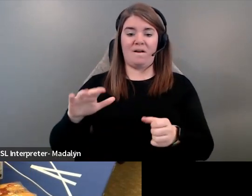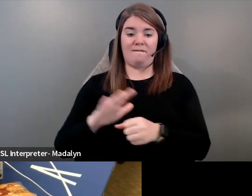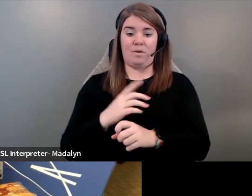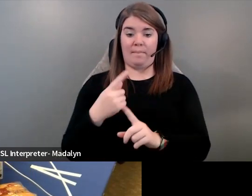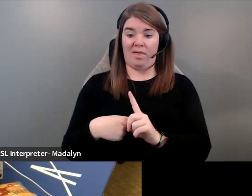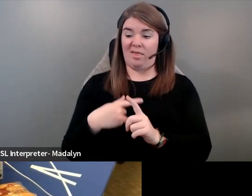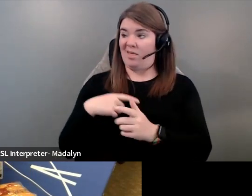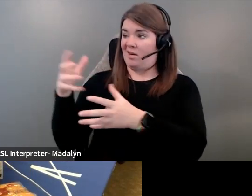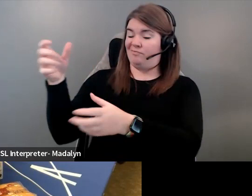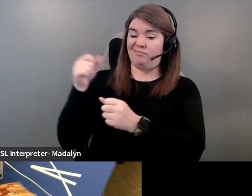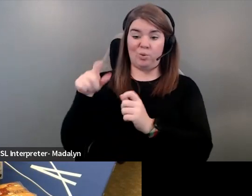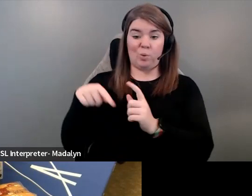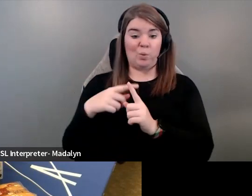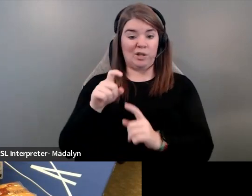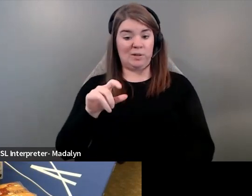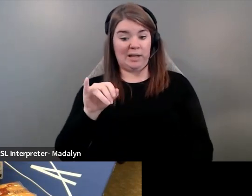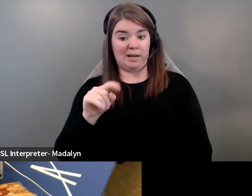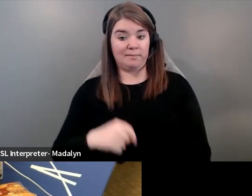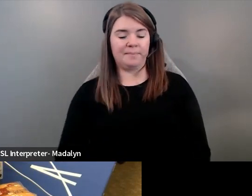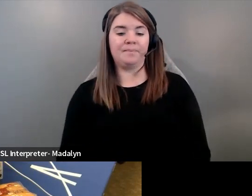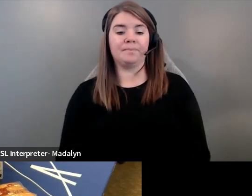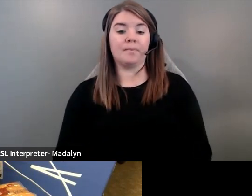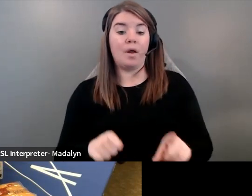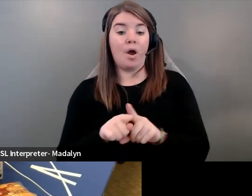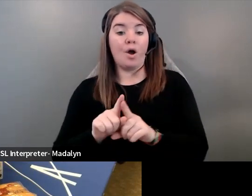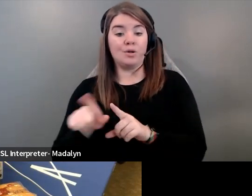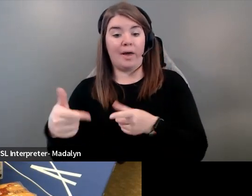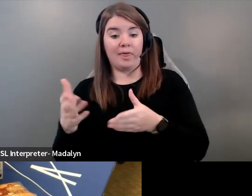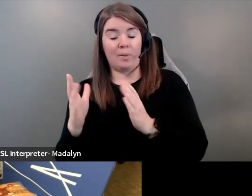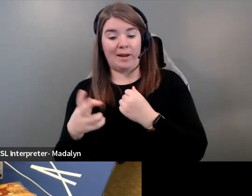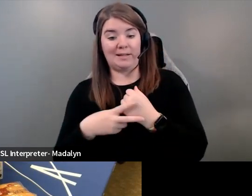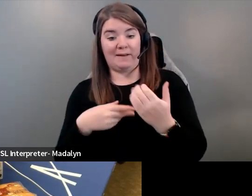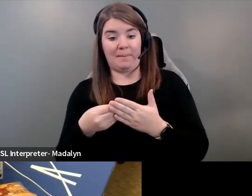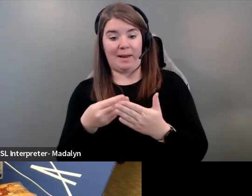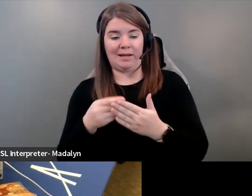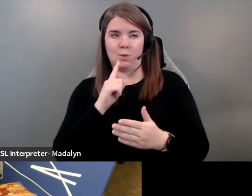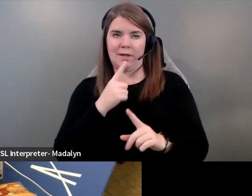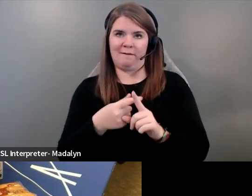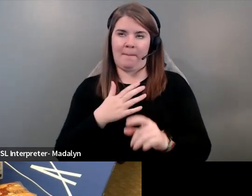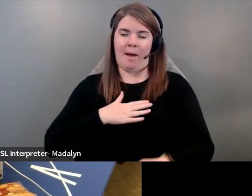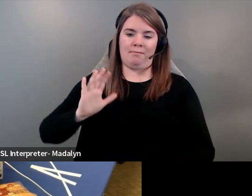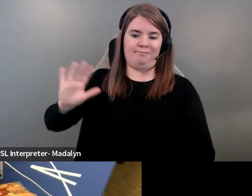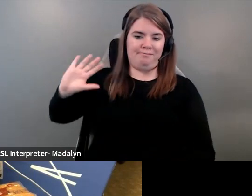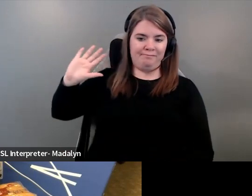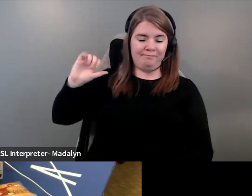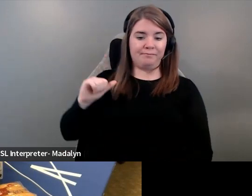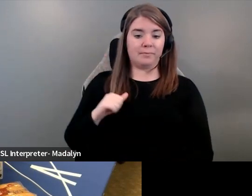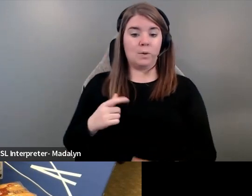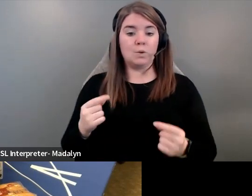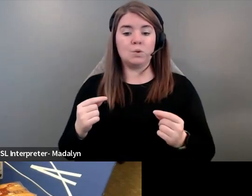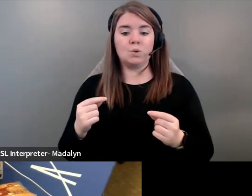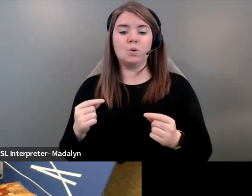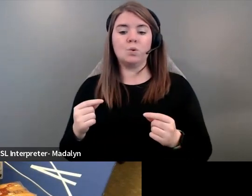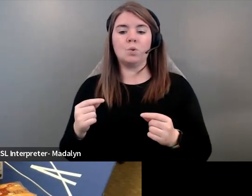one out. Another way to save money, and this comes from my Yankee background, is to eliminate